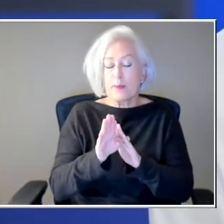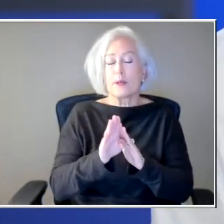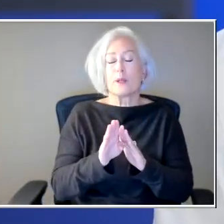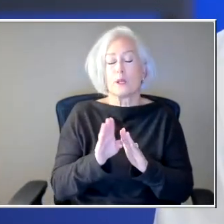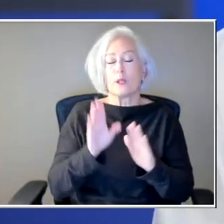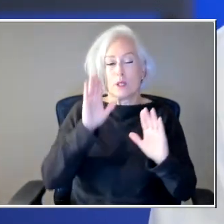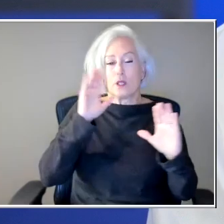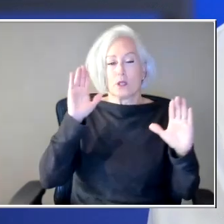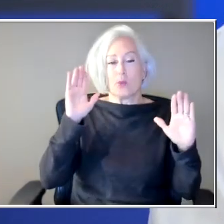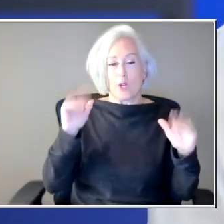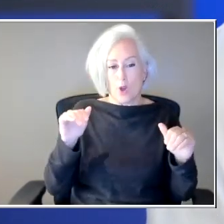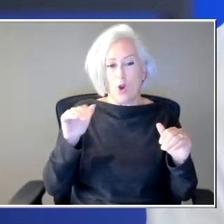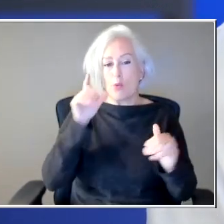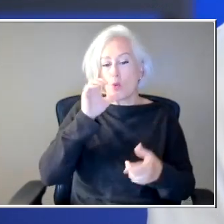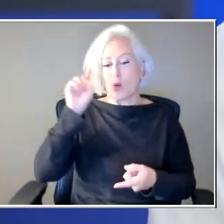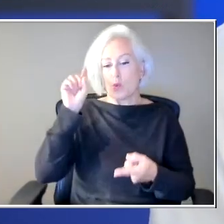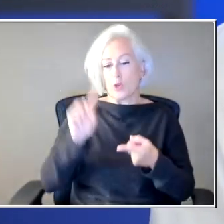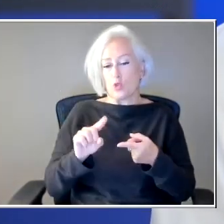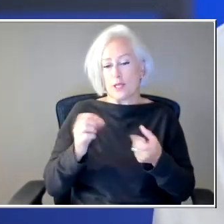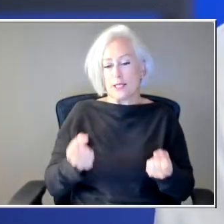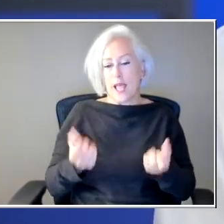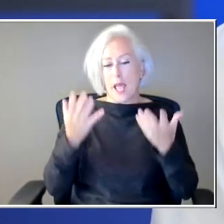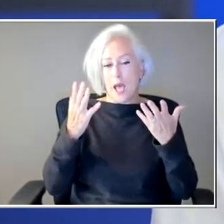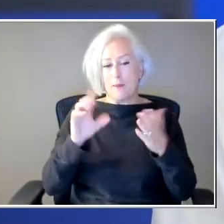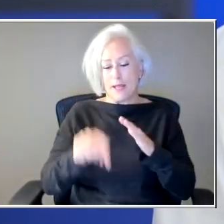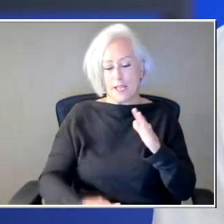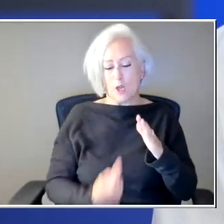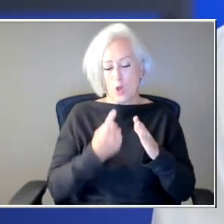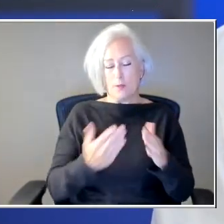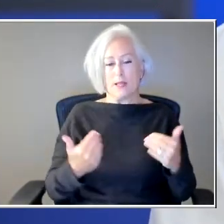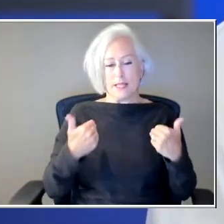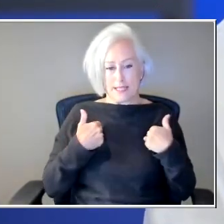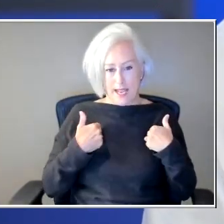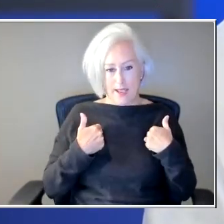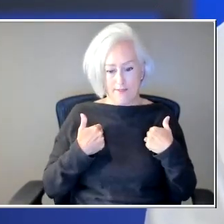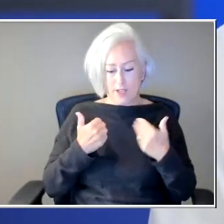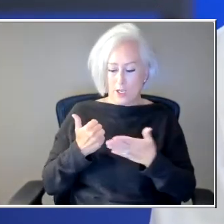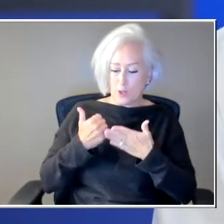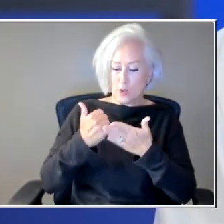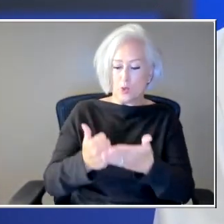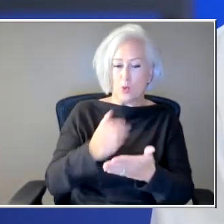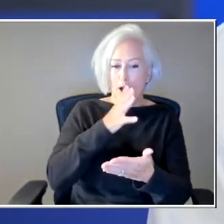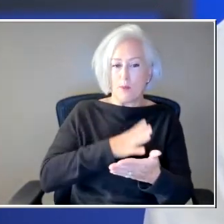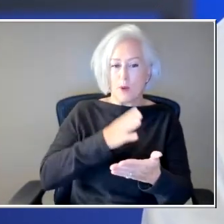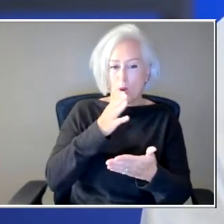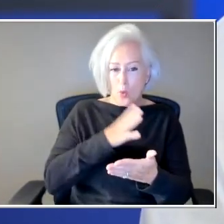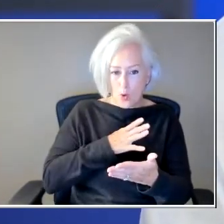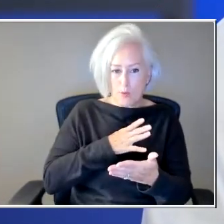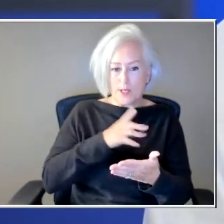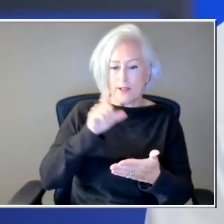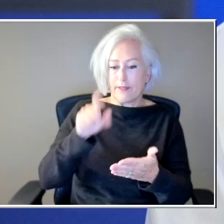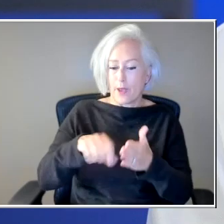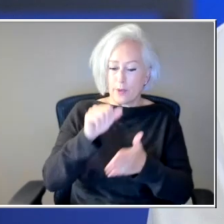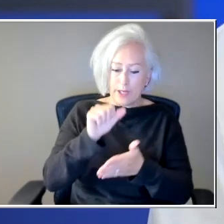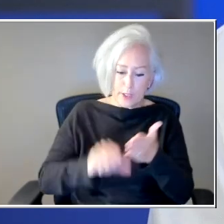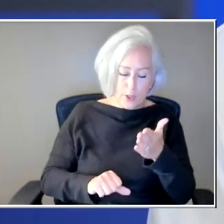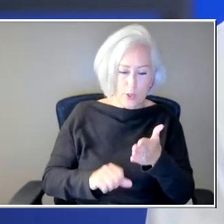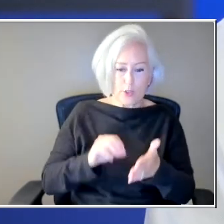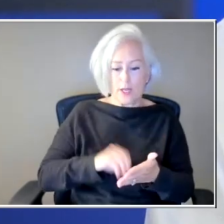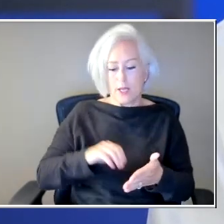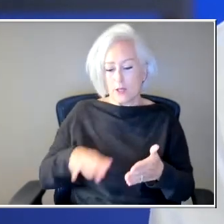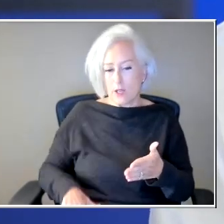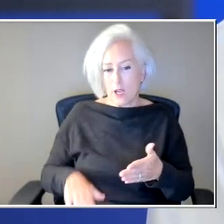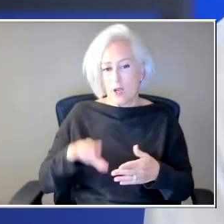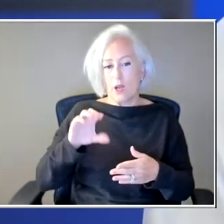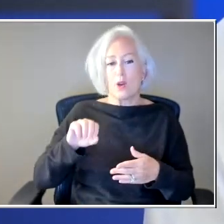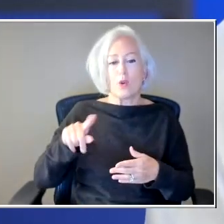decrease the number of colonoscopies. We are hoping to help women who are requiring this risk-reducing surgeries, hysterectomy, oophorectomy at a young age,